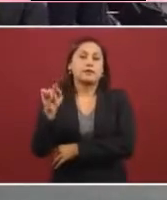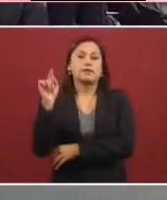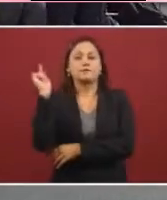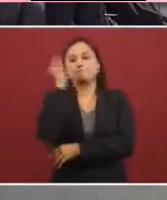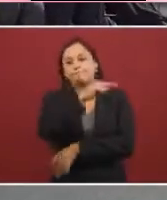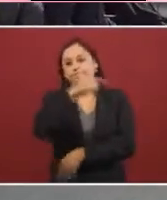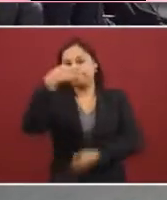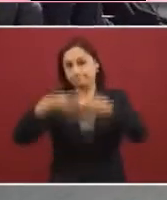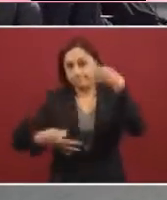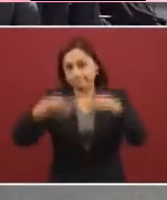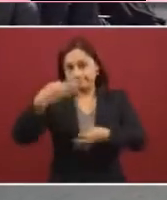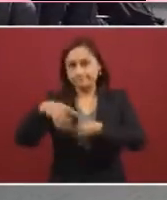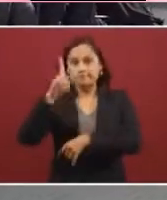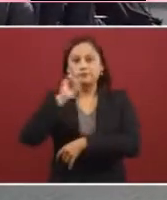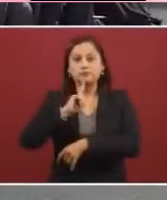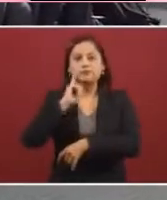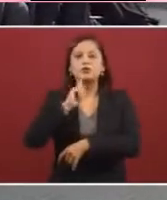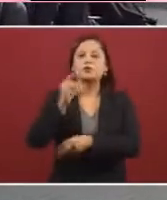Glapa did.